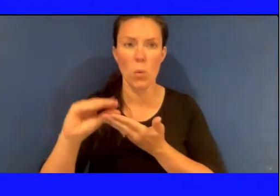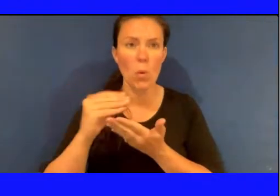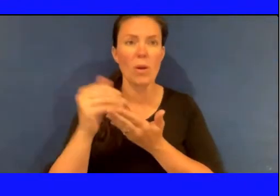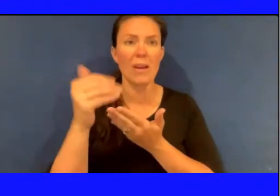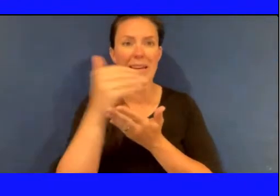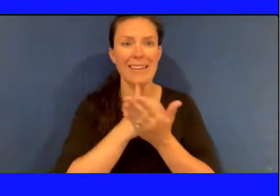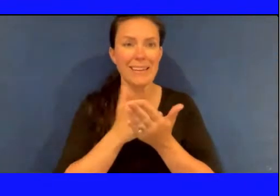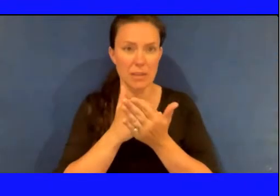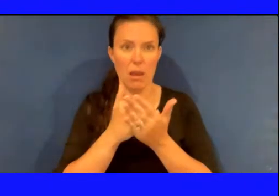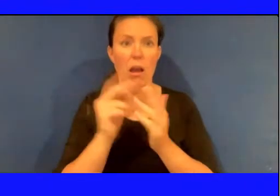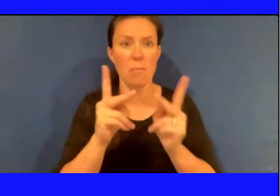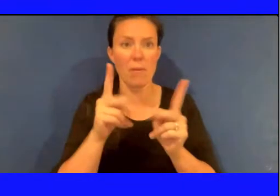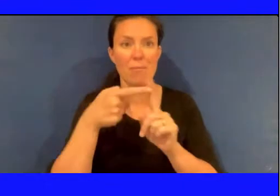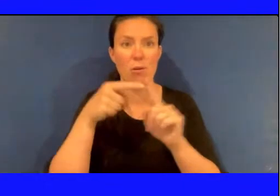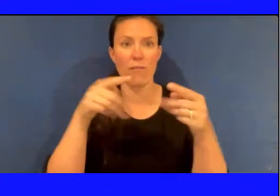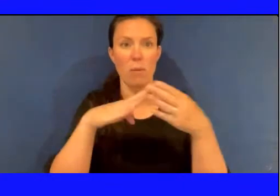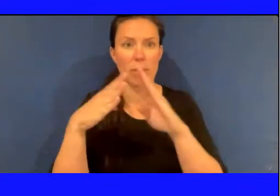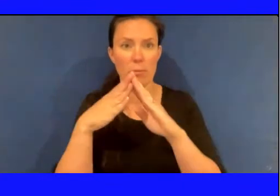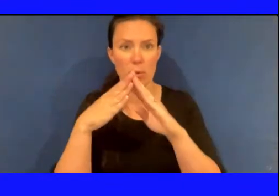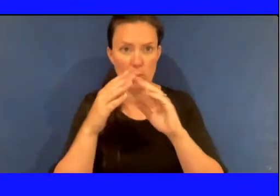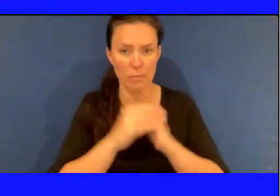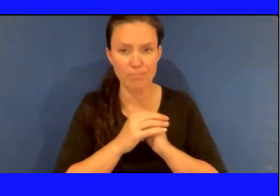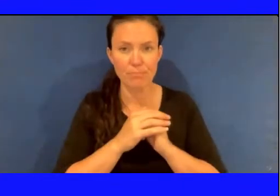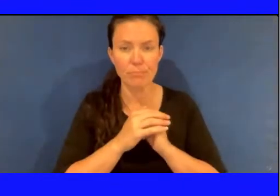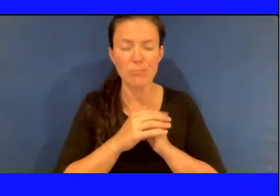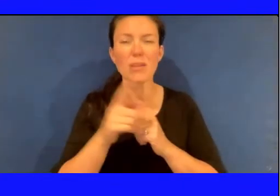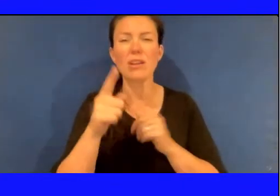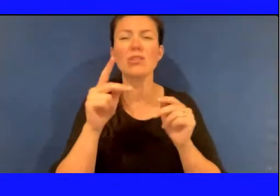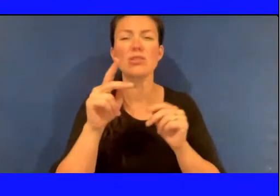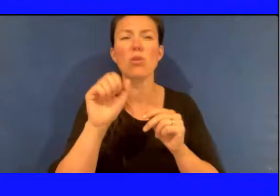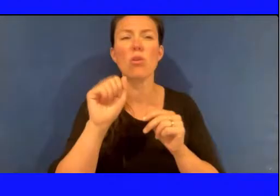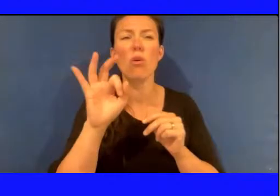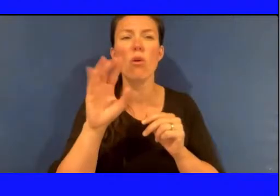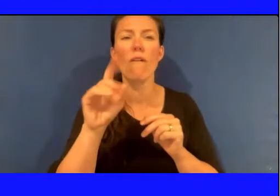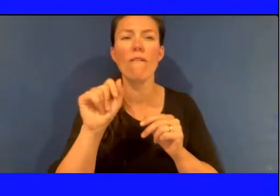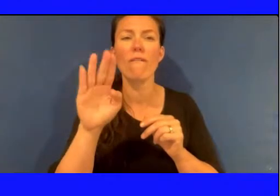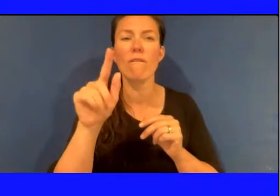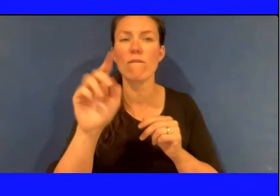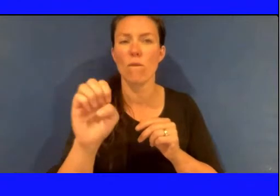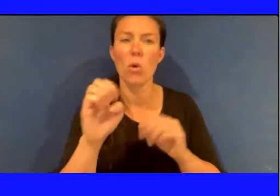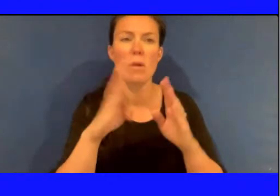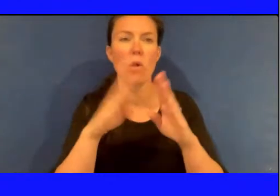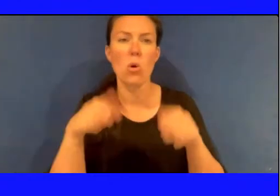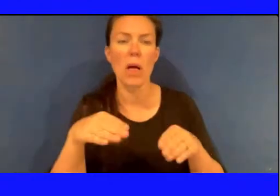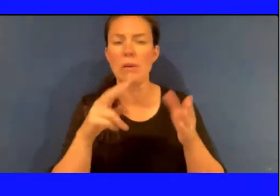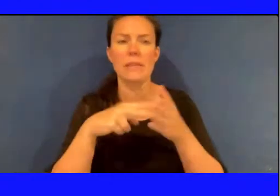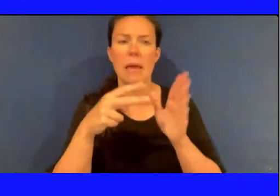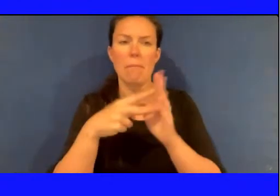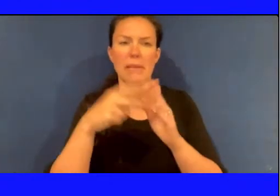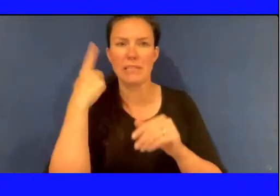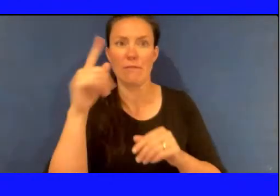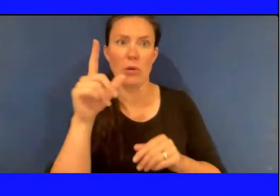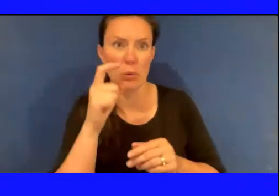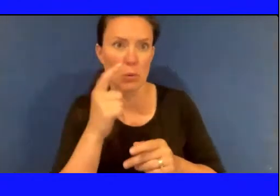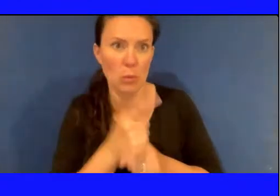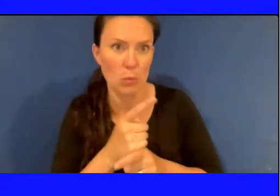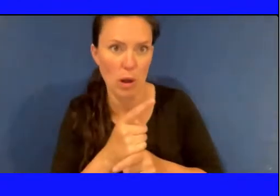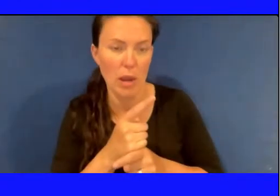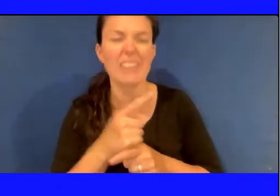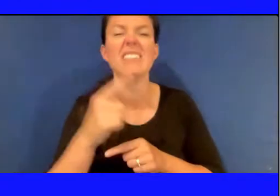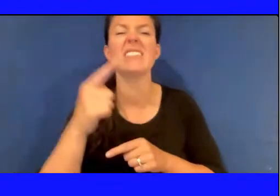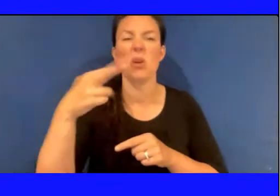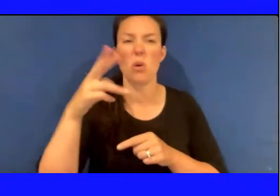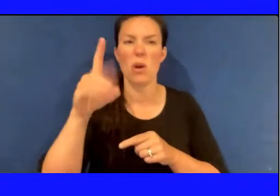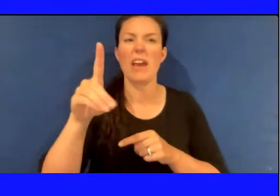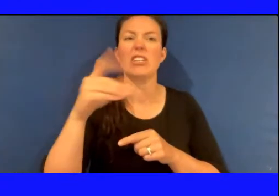As many of us know, when we talk about affordable housing, people say affordable to whom? And this is HPD's most targeted